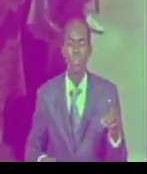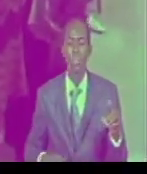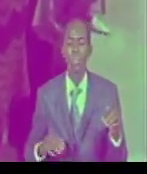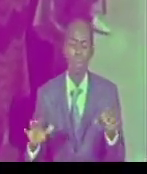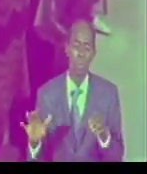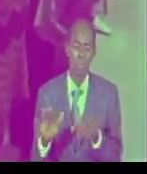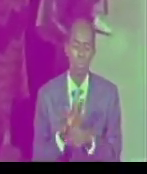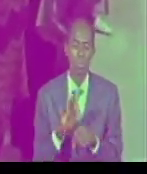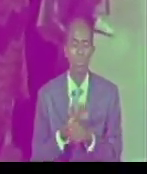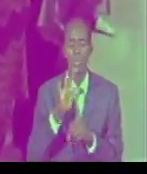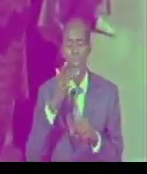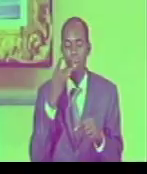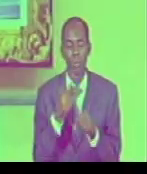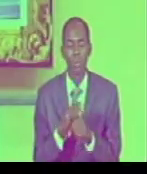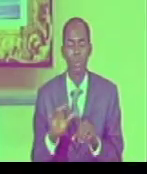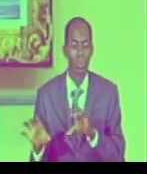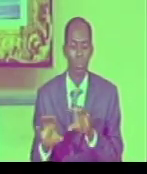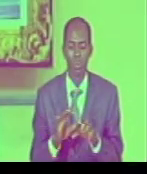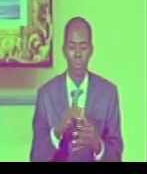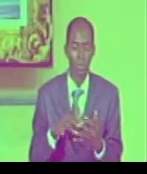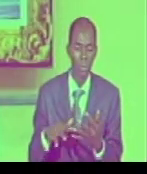things according to your word.